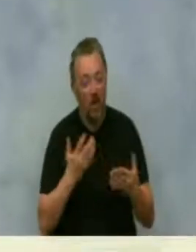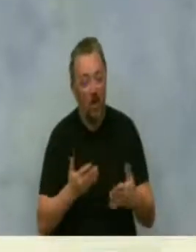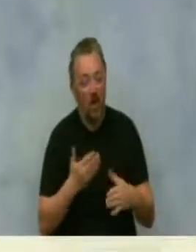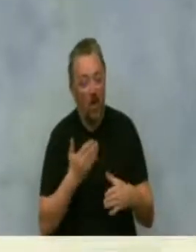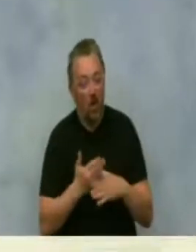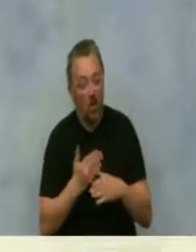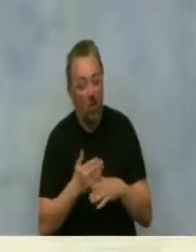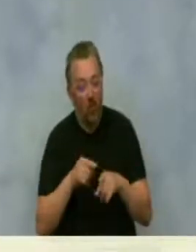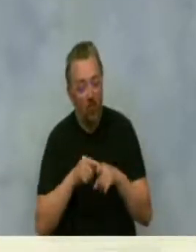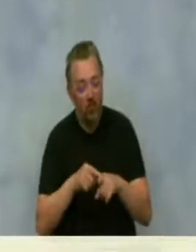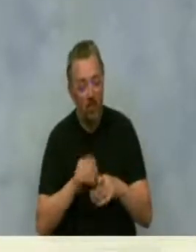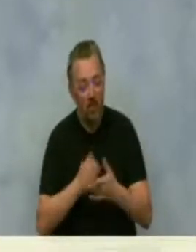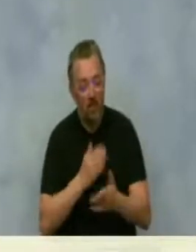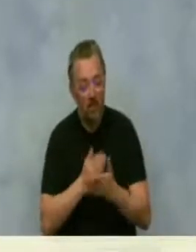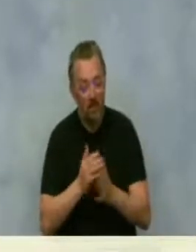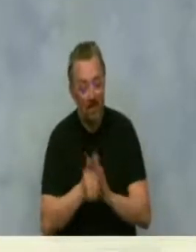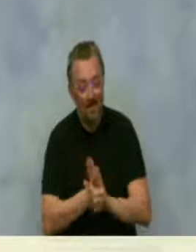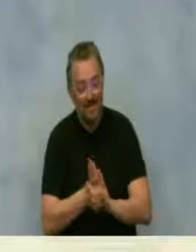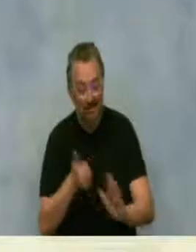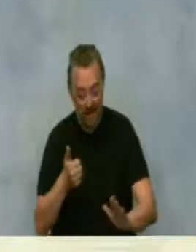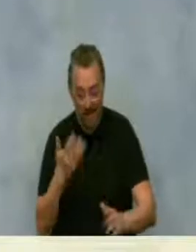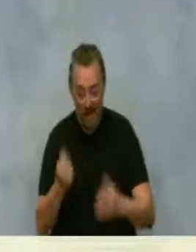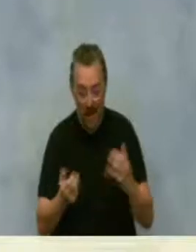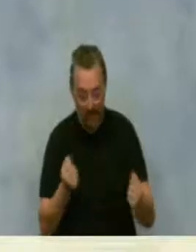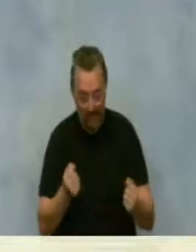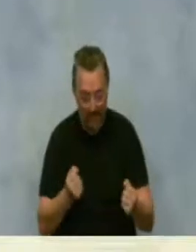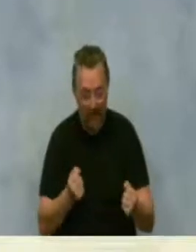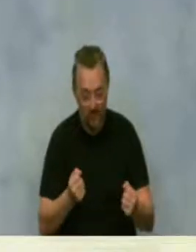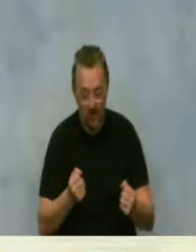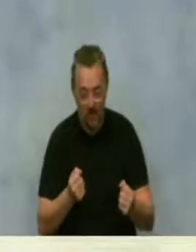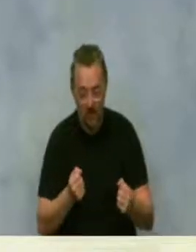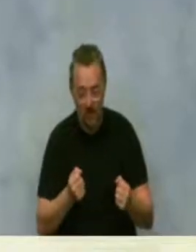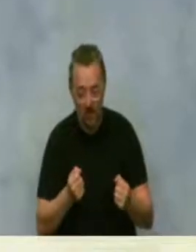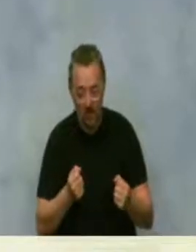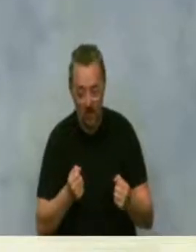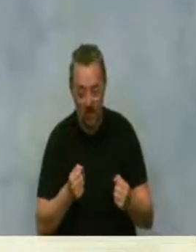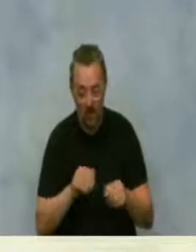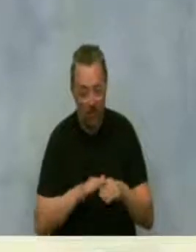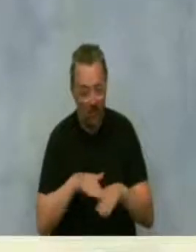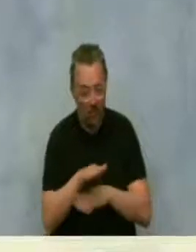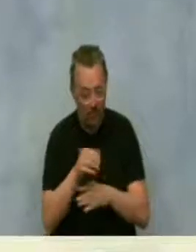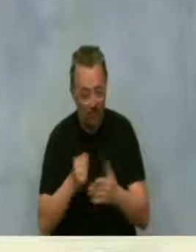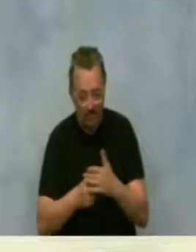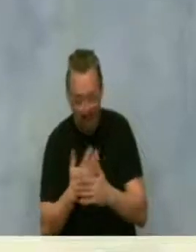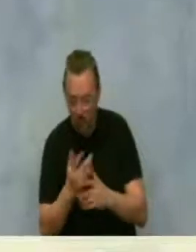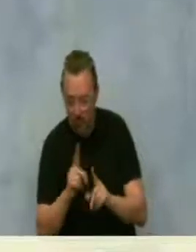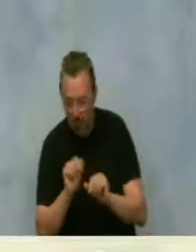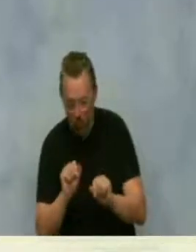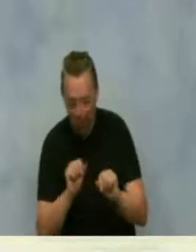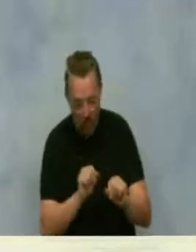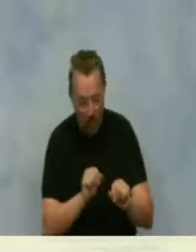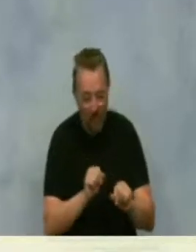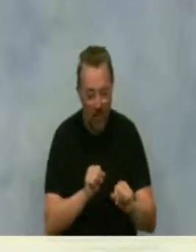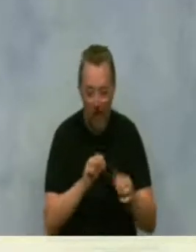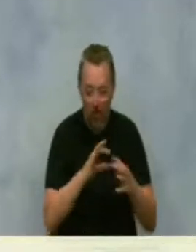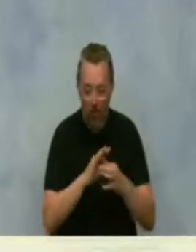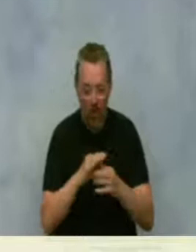ensure skills are available to deliver in our key strategic areas for future development and changes in respect of climate